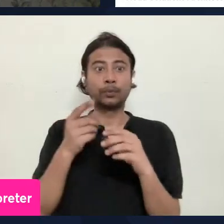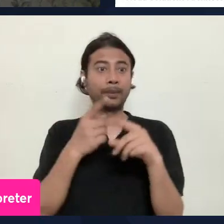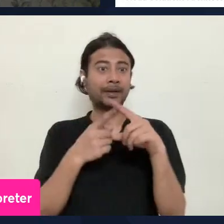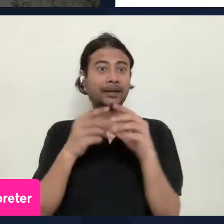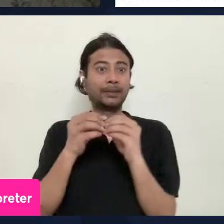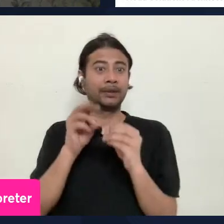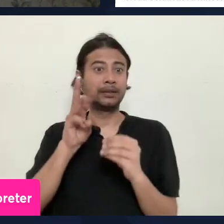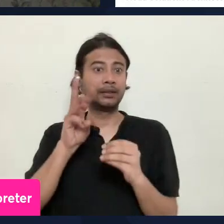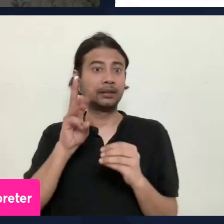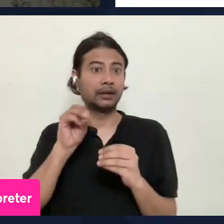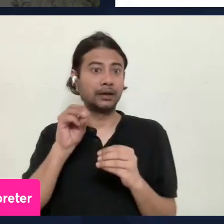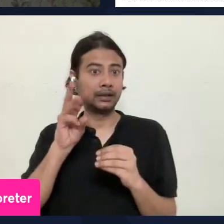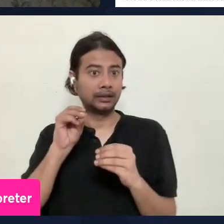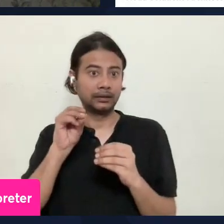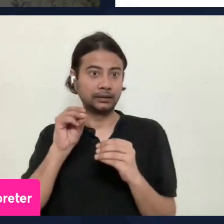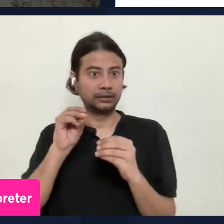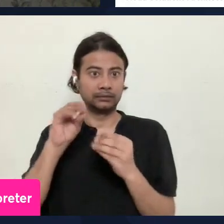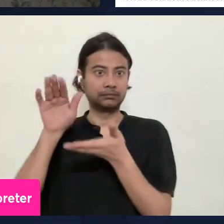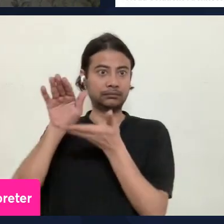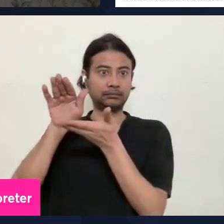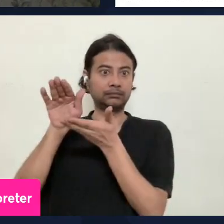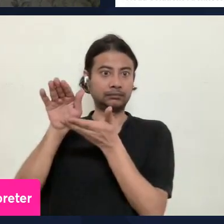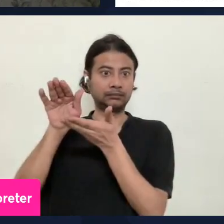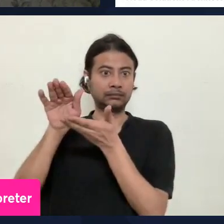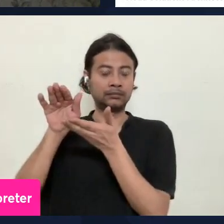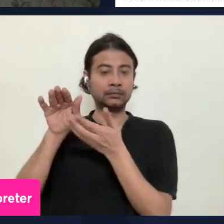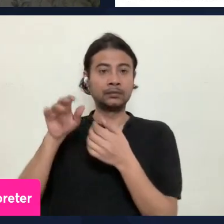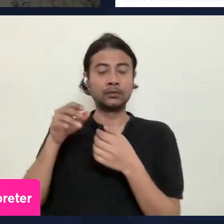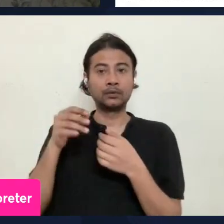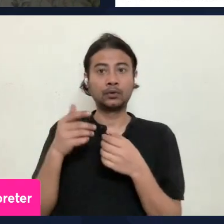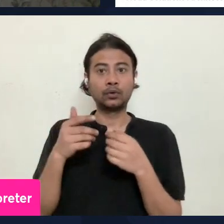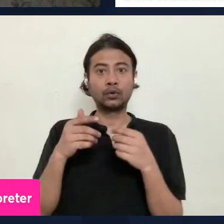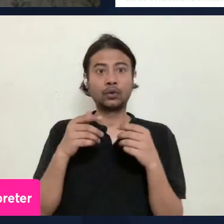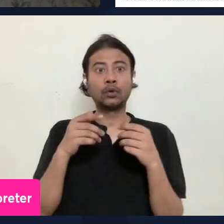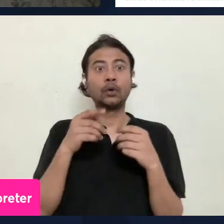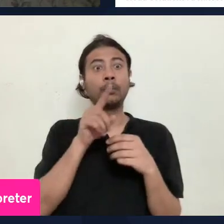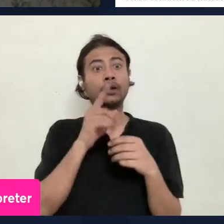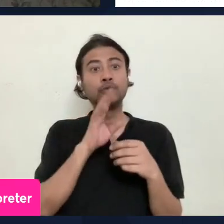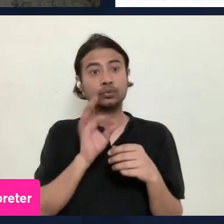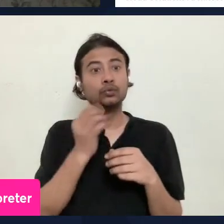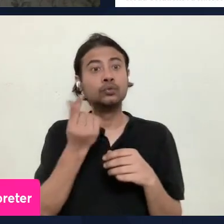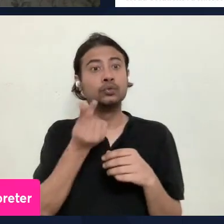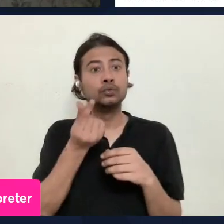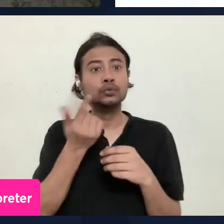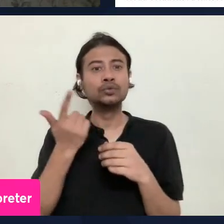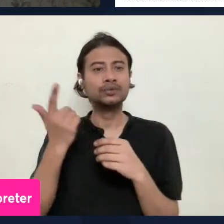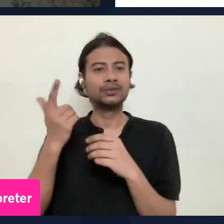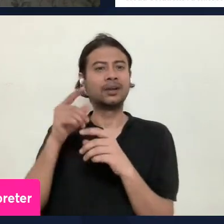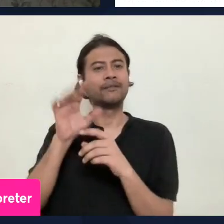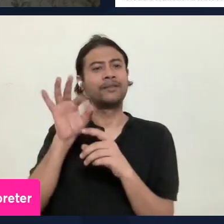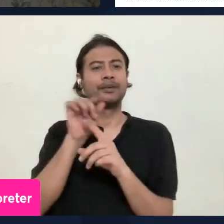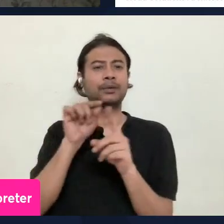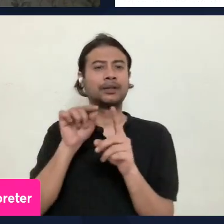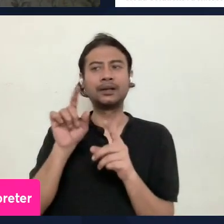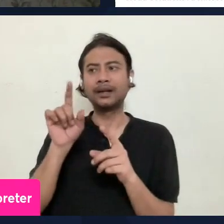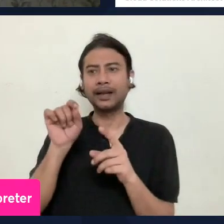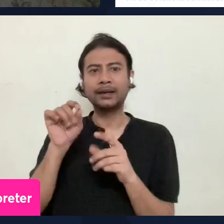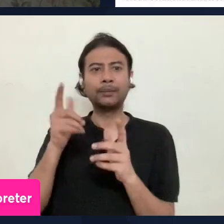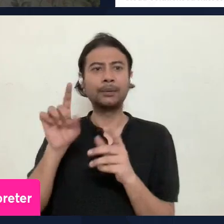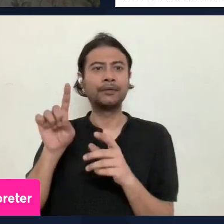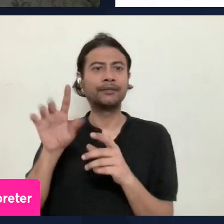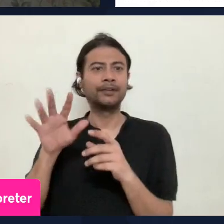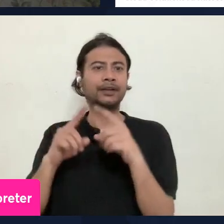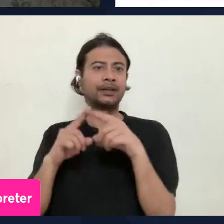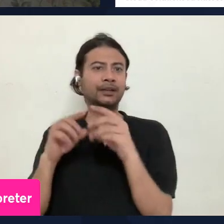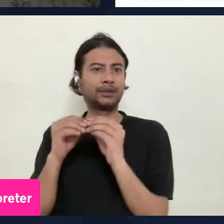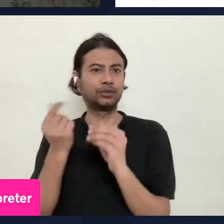only be consuming 10 or 15. So actually, the effective price is driven down because of that. So